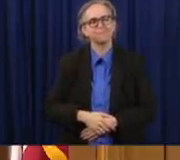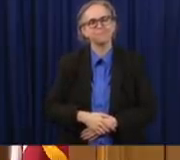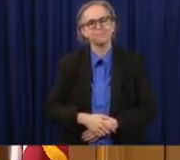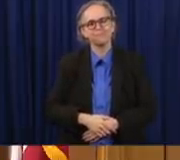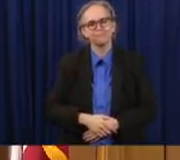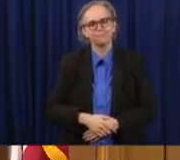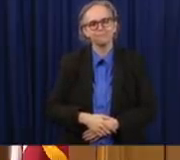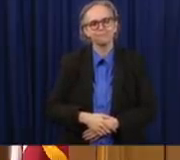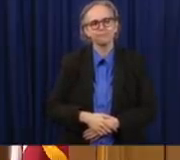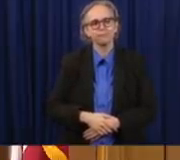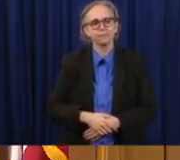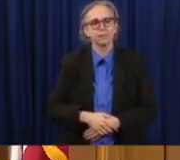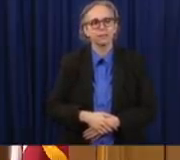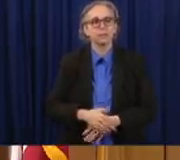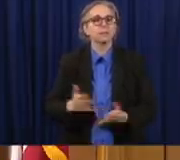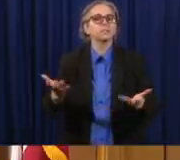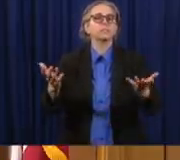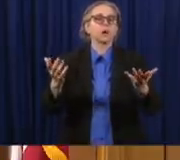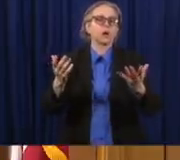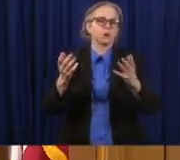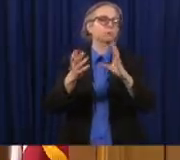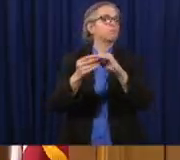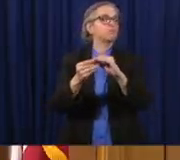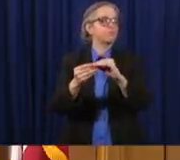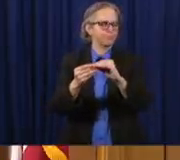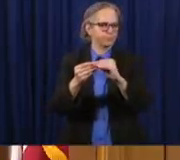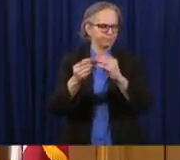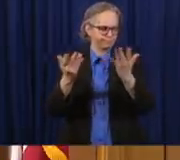I want to start with